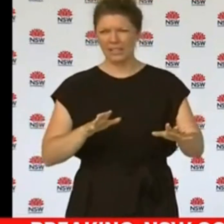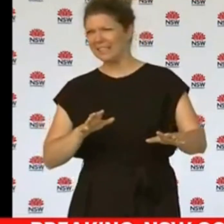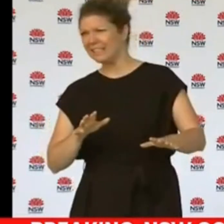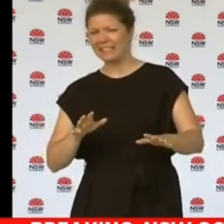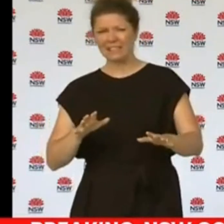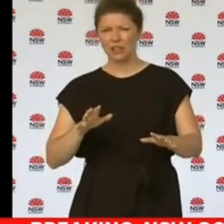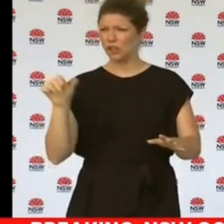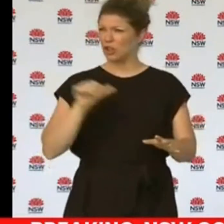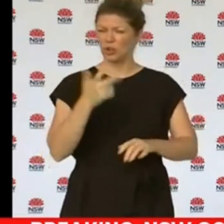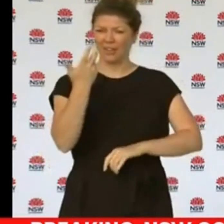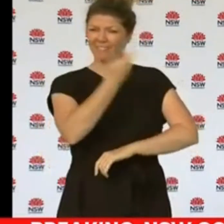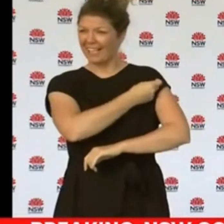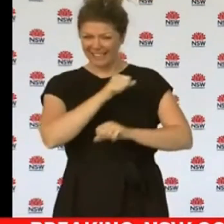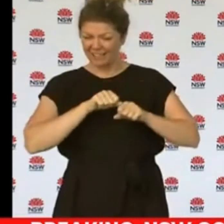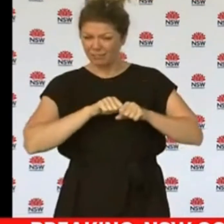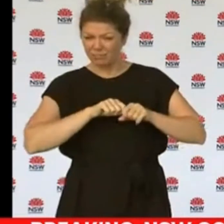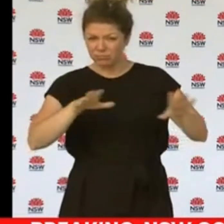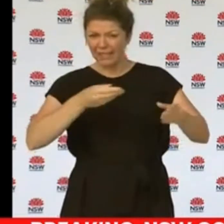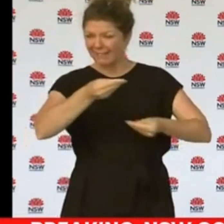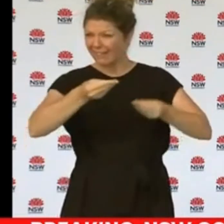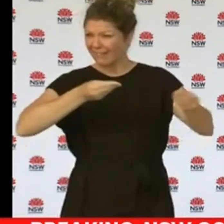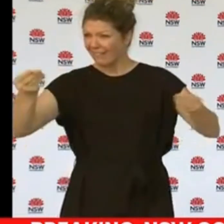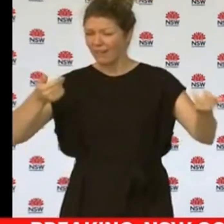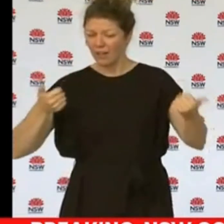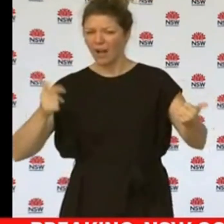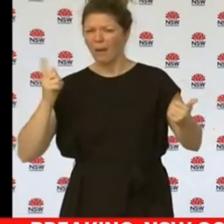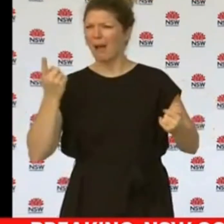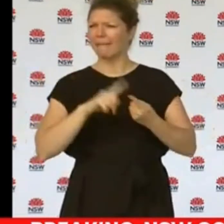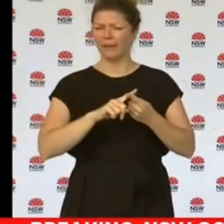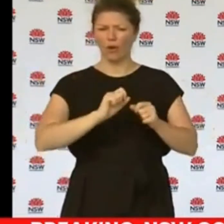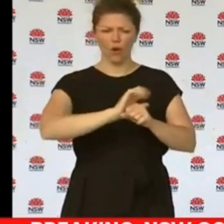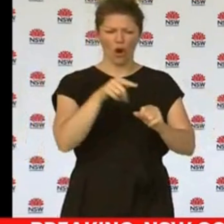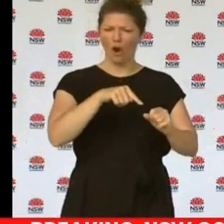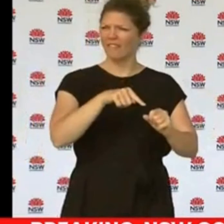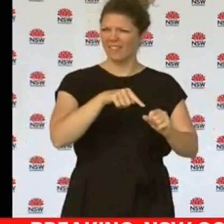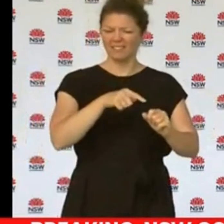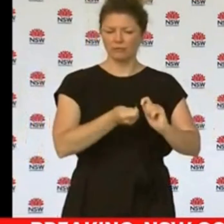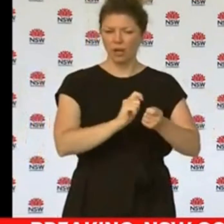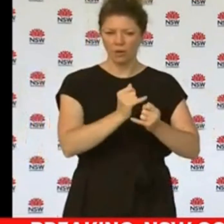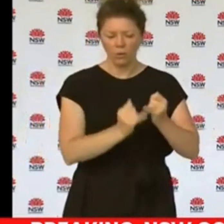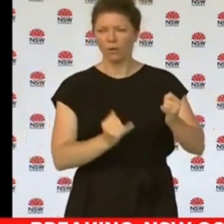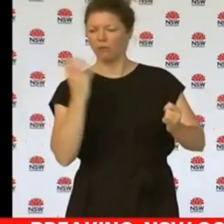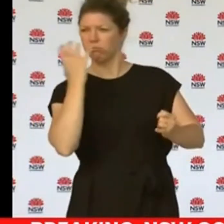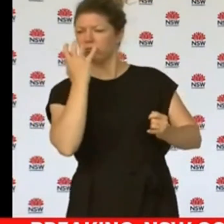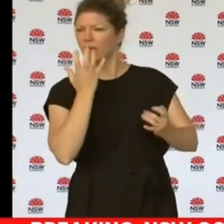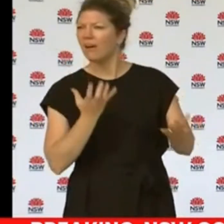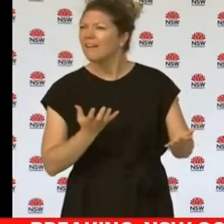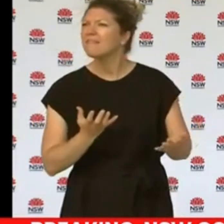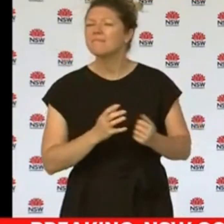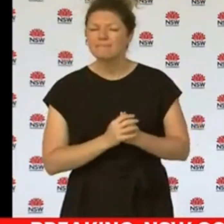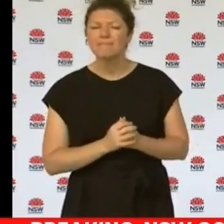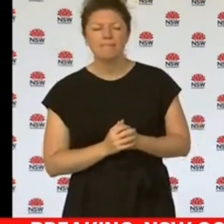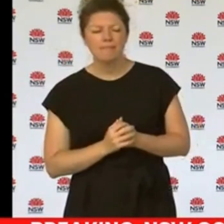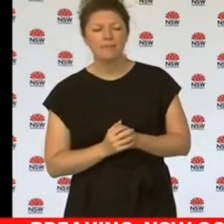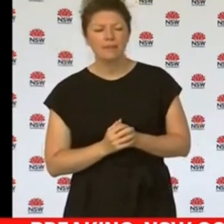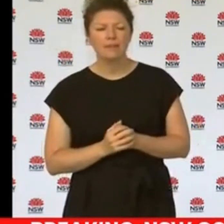time when we will progressively have rolled out vaccination. As the Commonwealth have announced, we will be hopefully